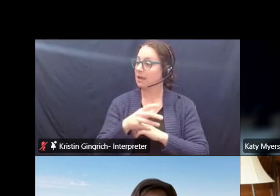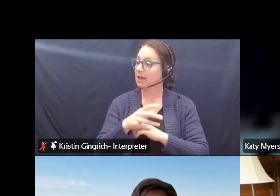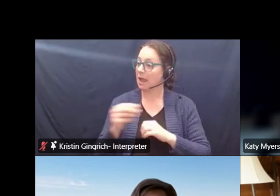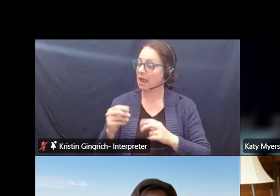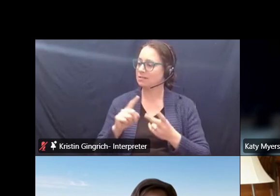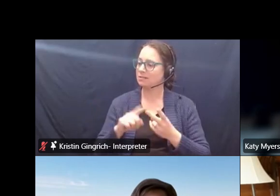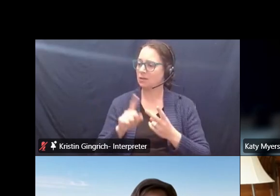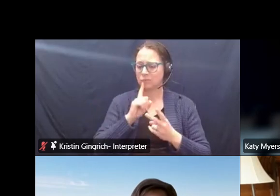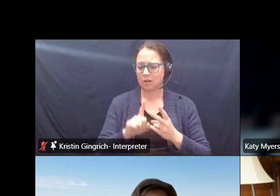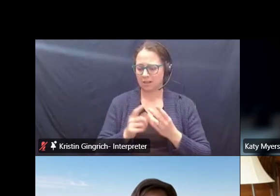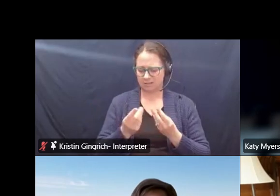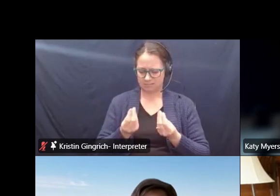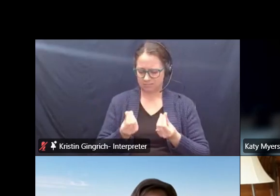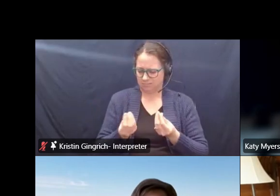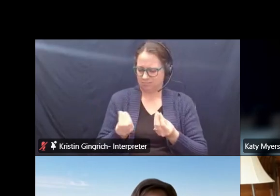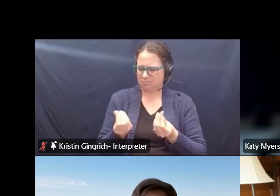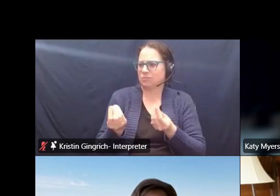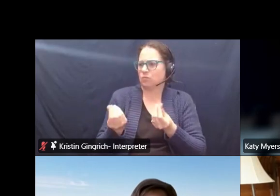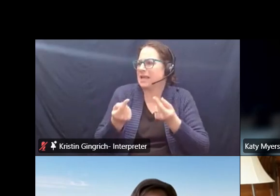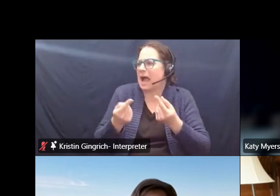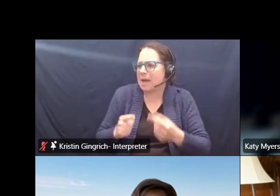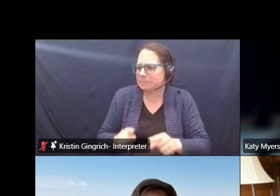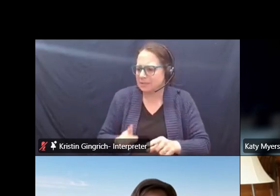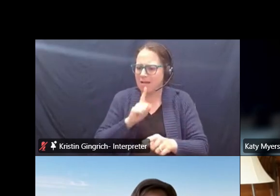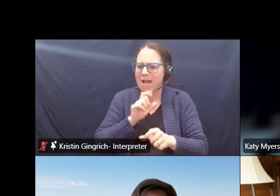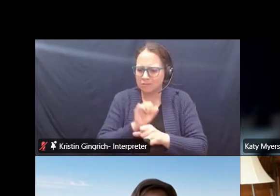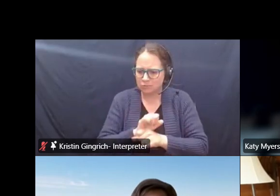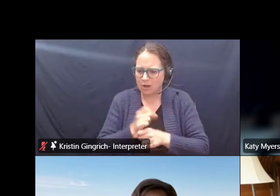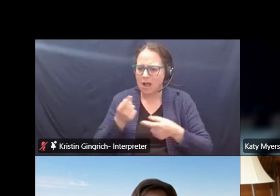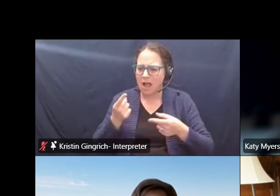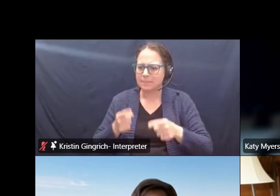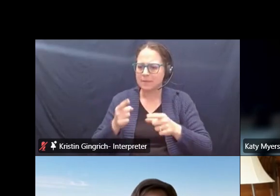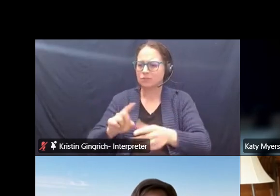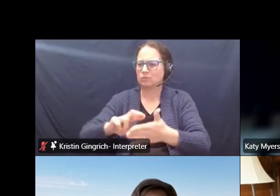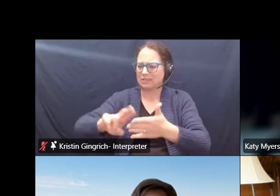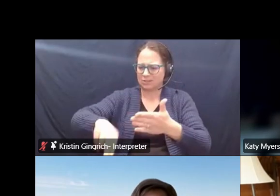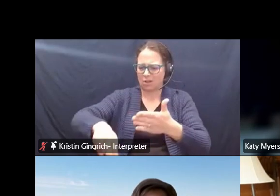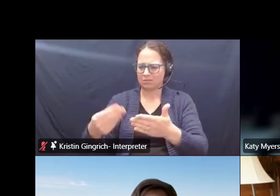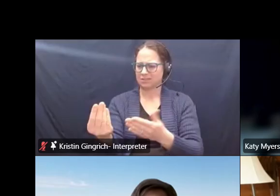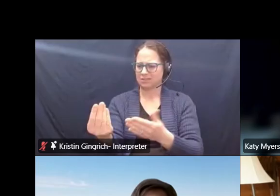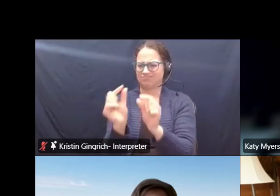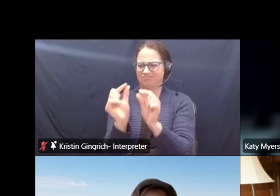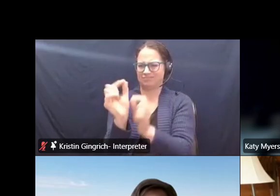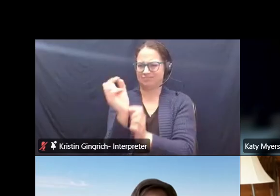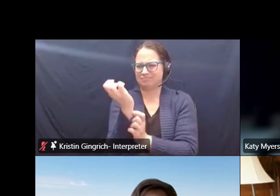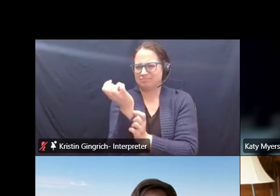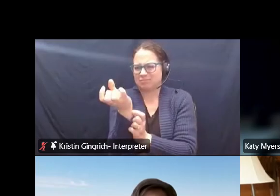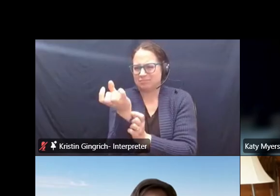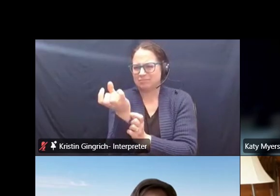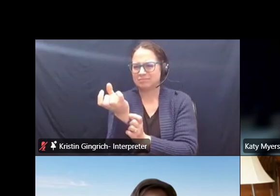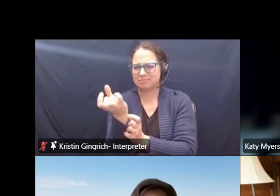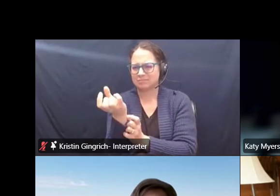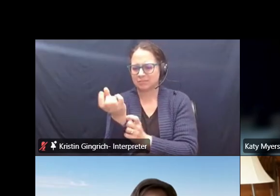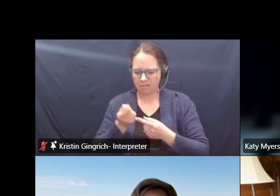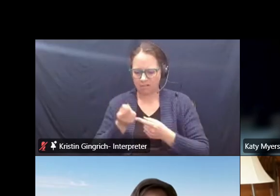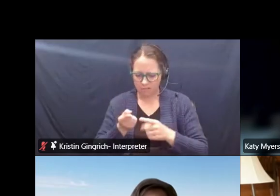little substantive that is anticipated to be the result of that length of time.